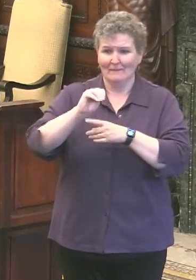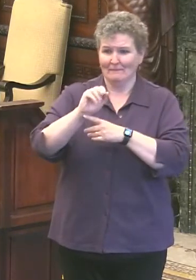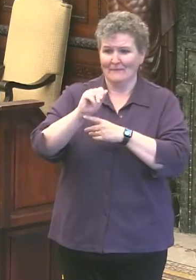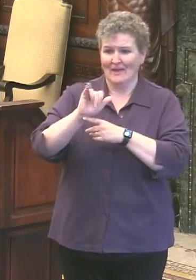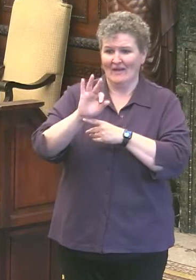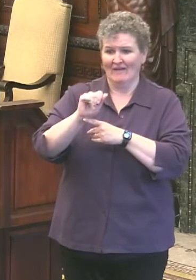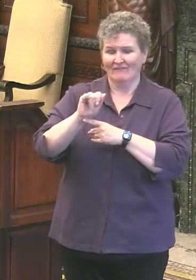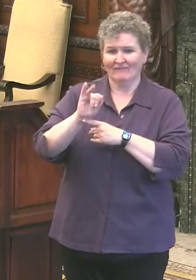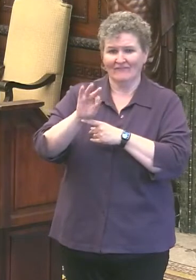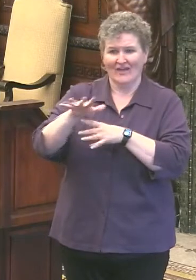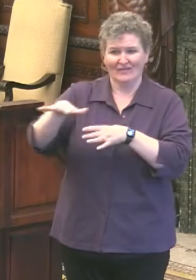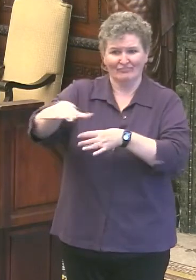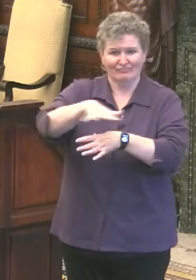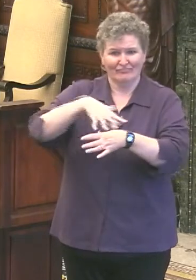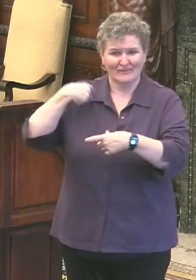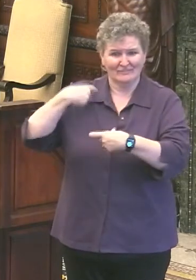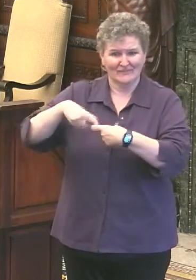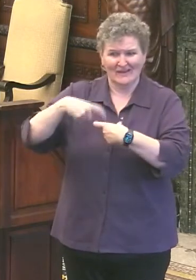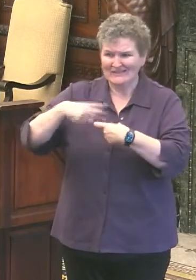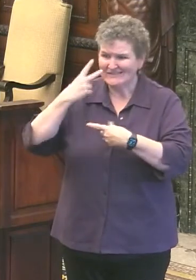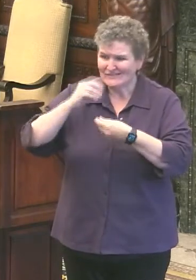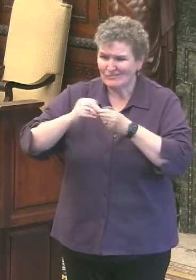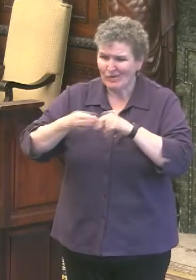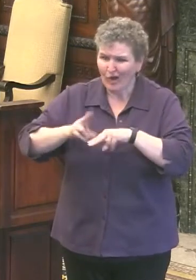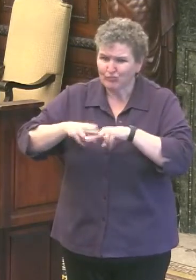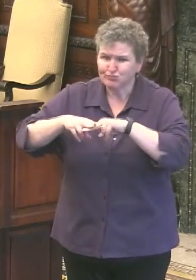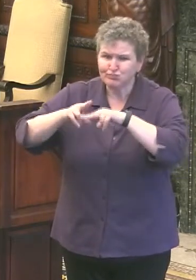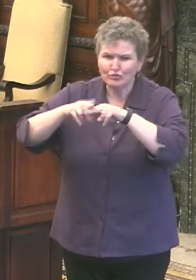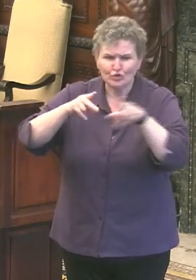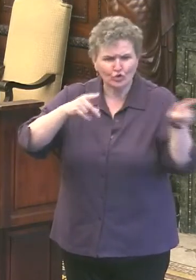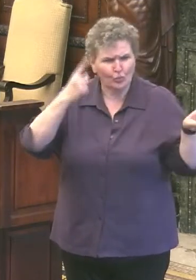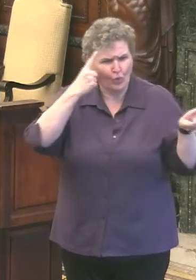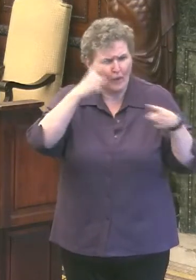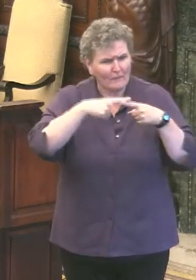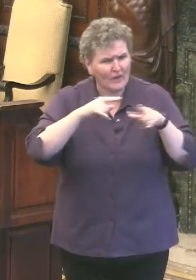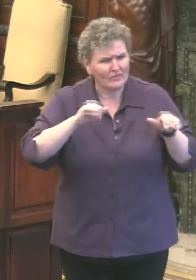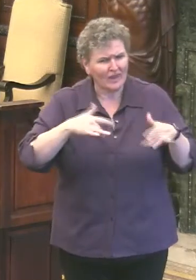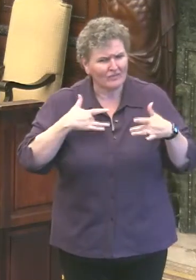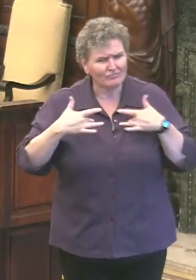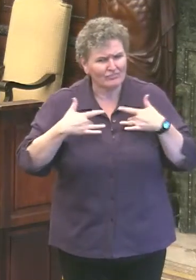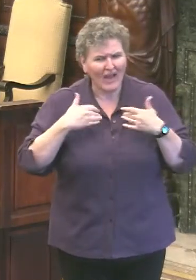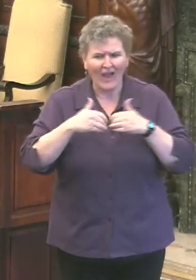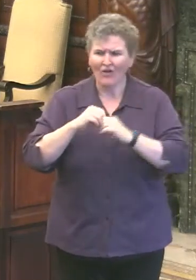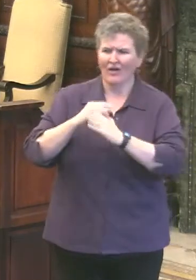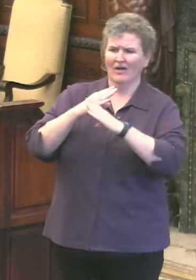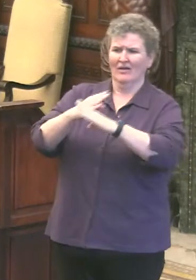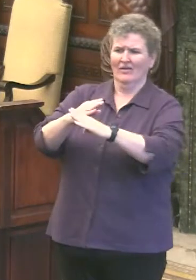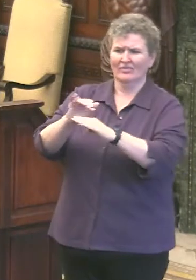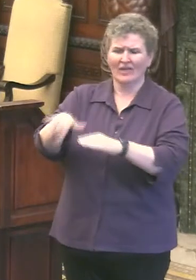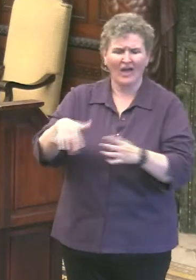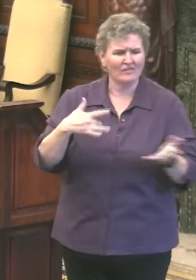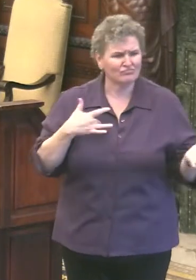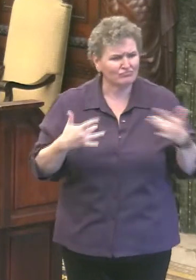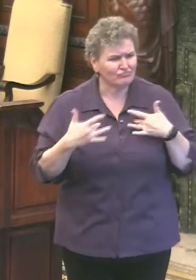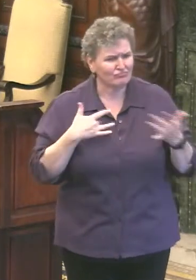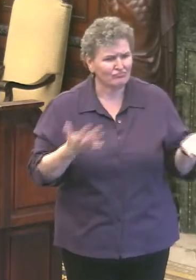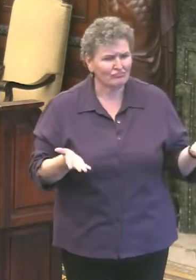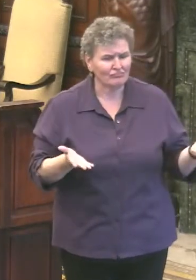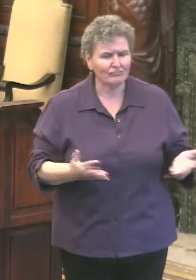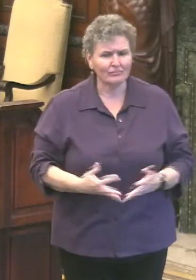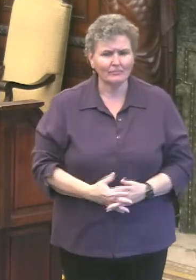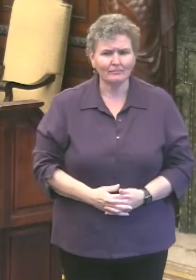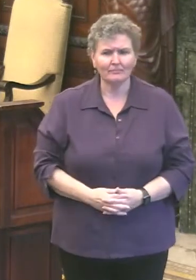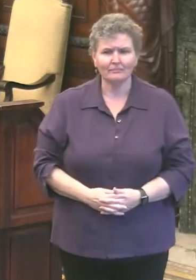vulnerable in this case. What are your thoughts on it, and what measures are to impede this, to prevent this? So we have